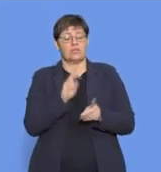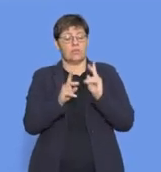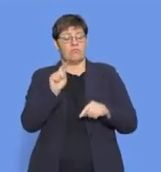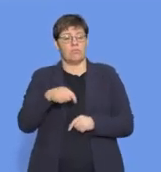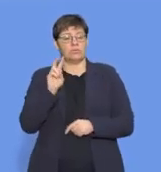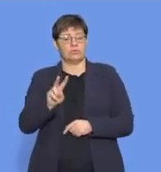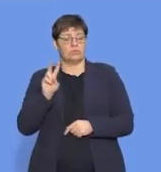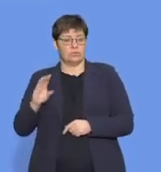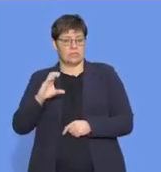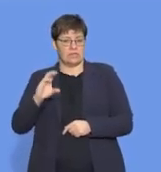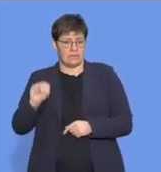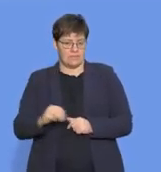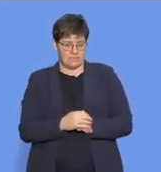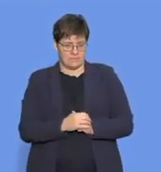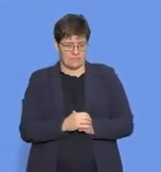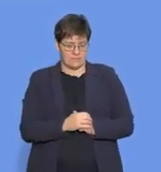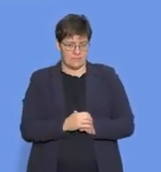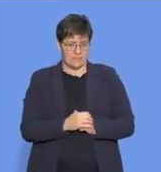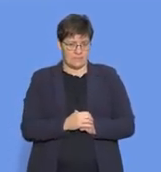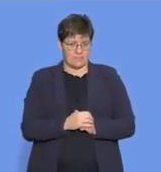is 12,22 centimeters.